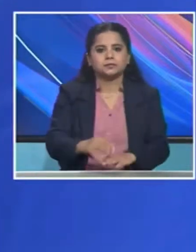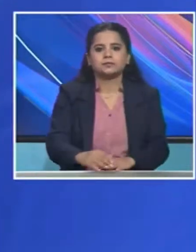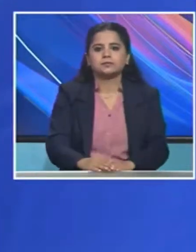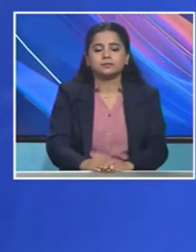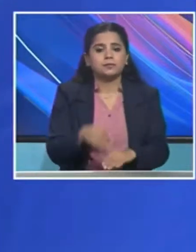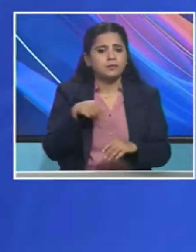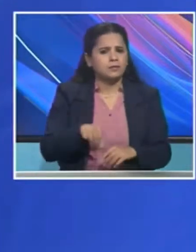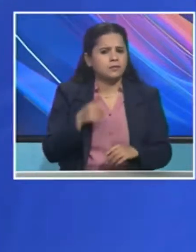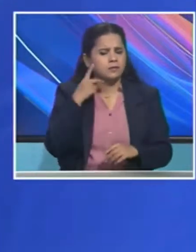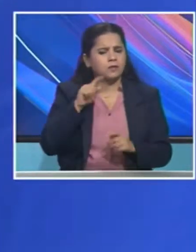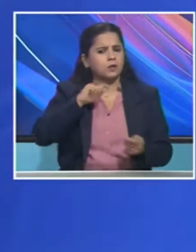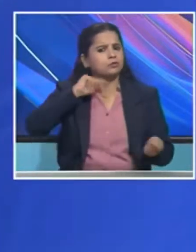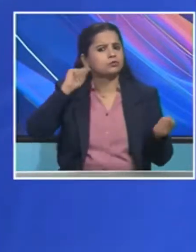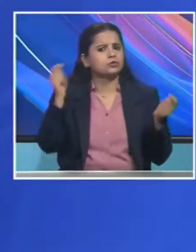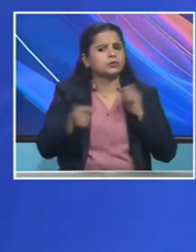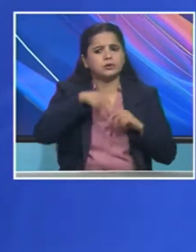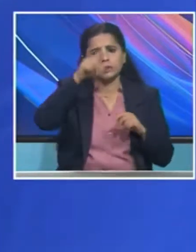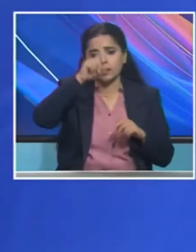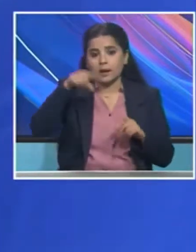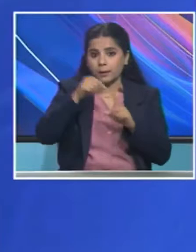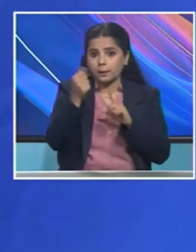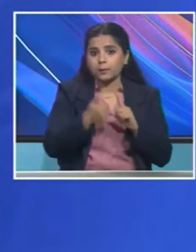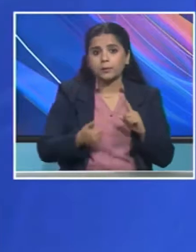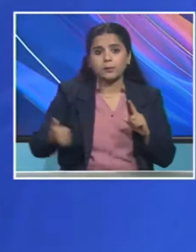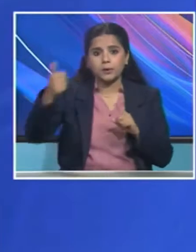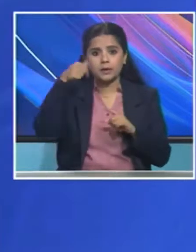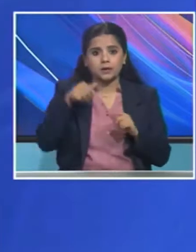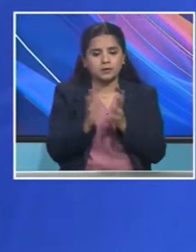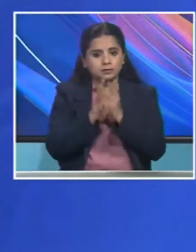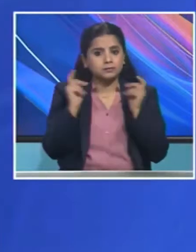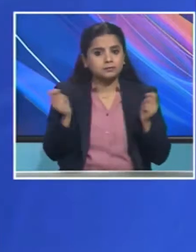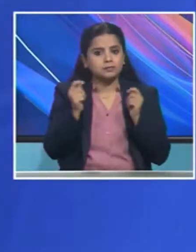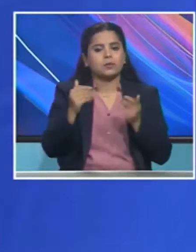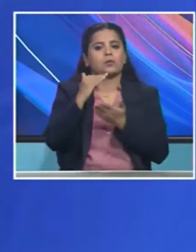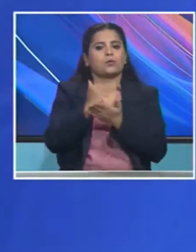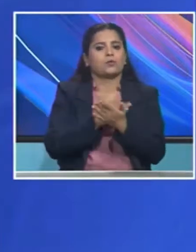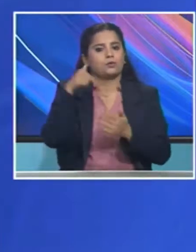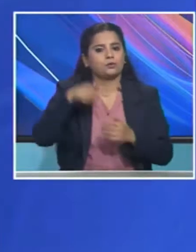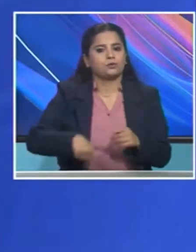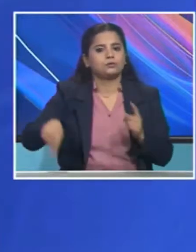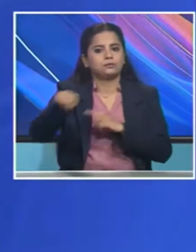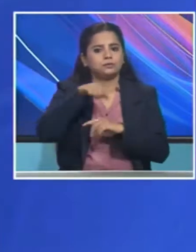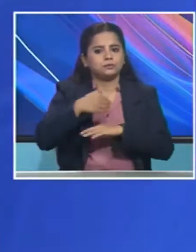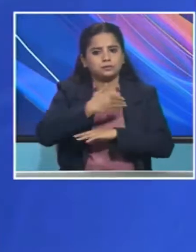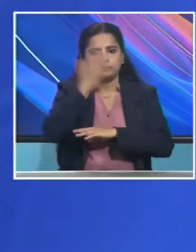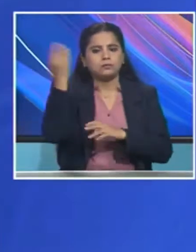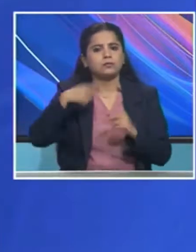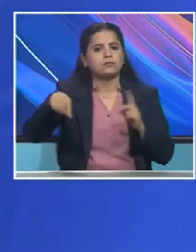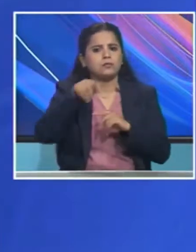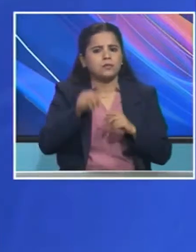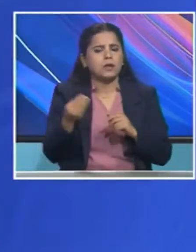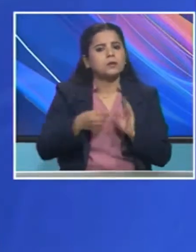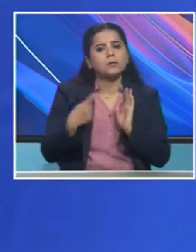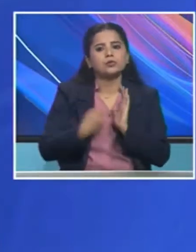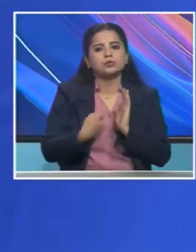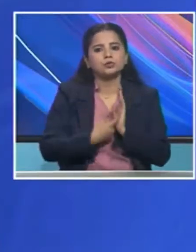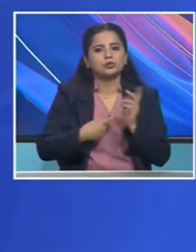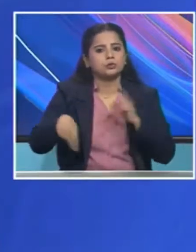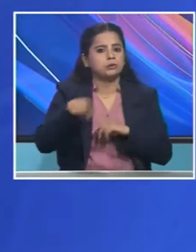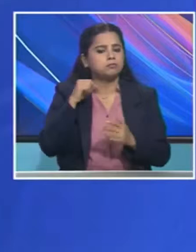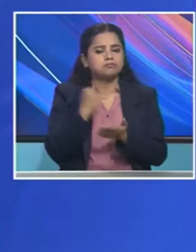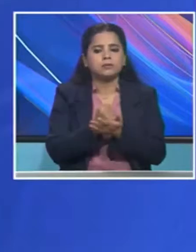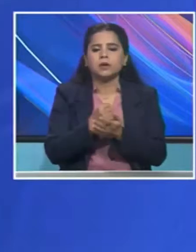The transitions of a country's president are ceremonial occasions. A certain amount of pomp and protocol are